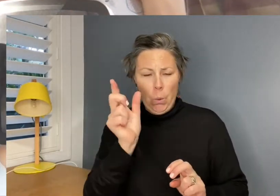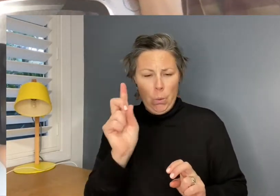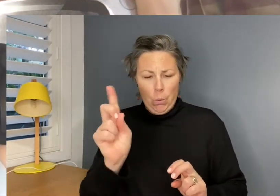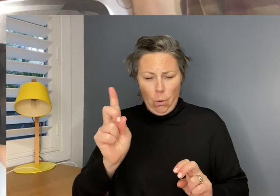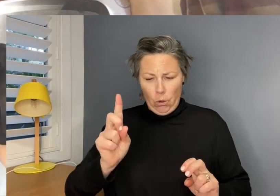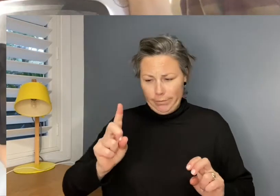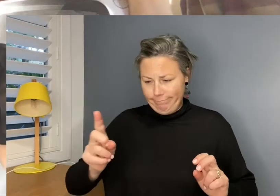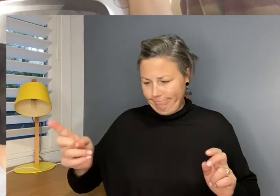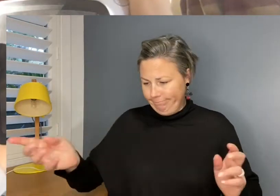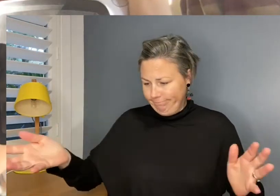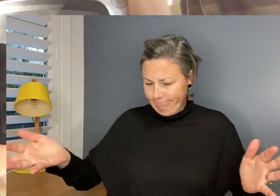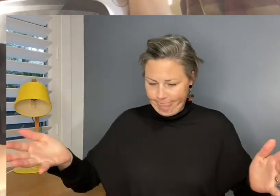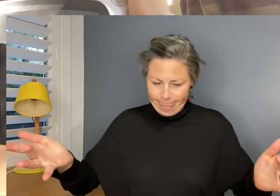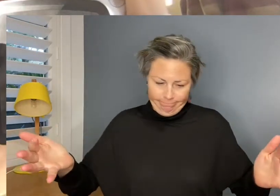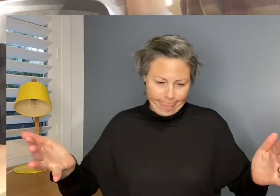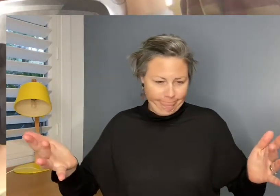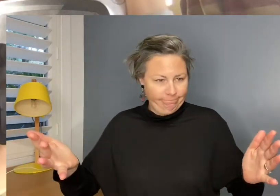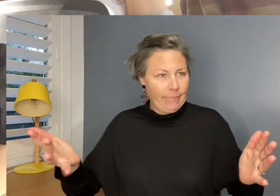what your